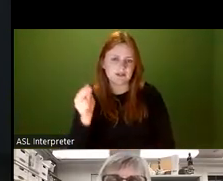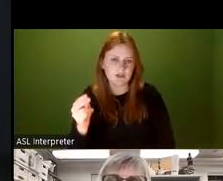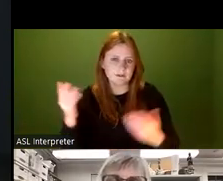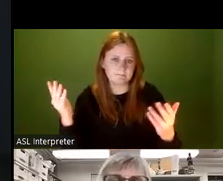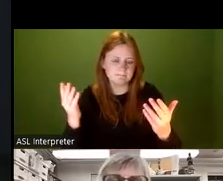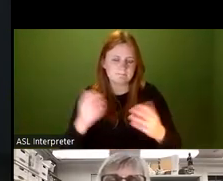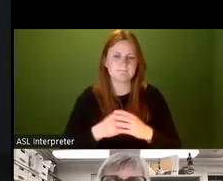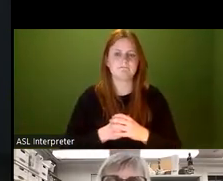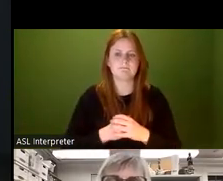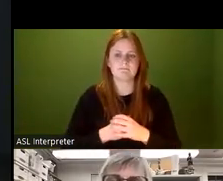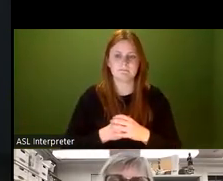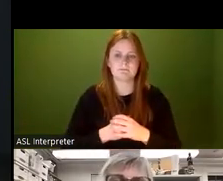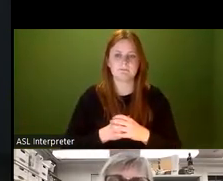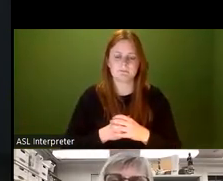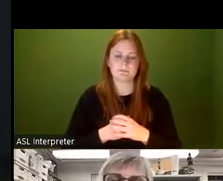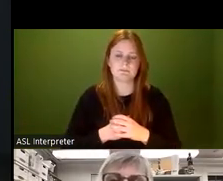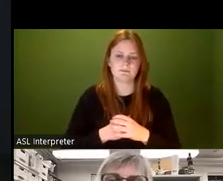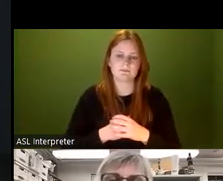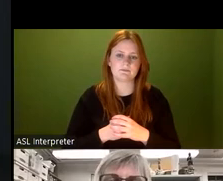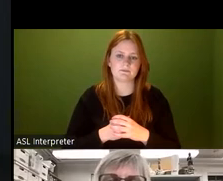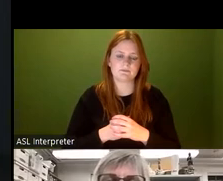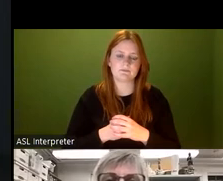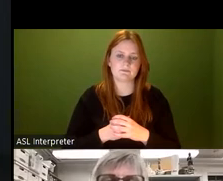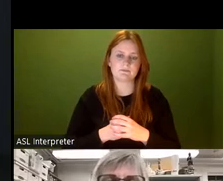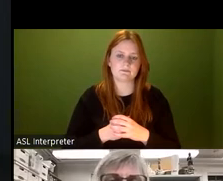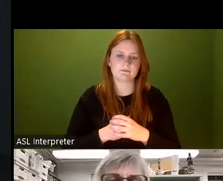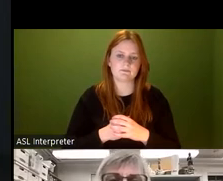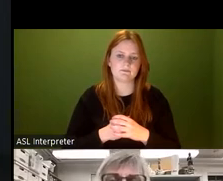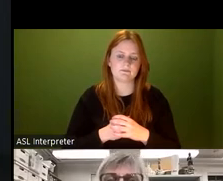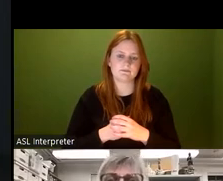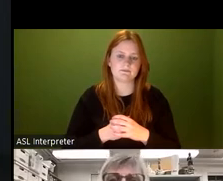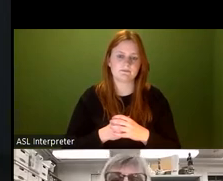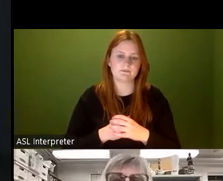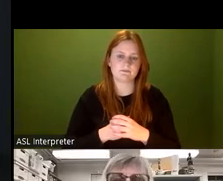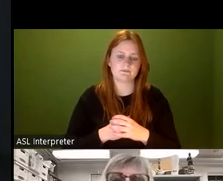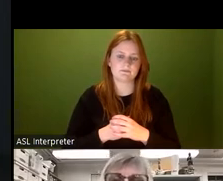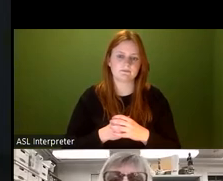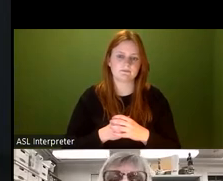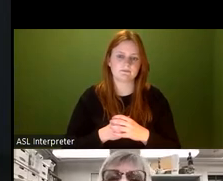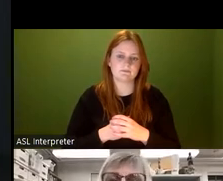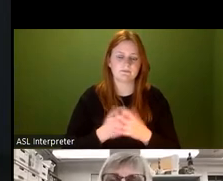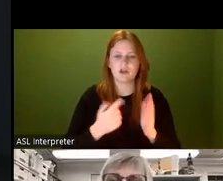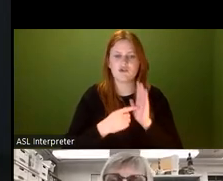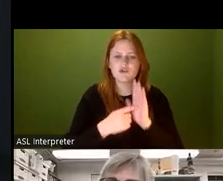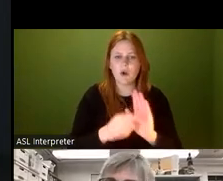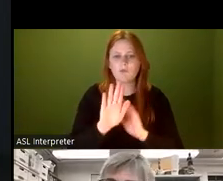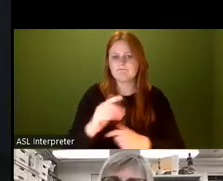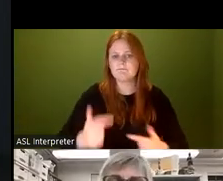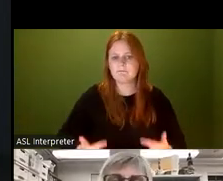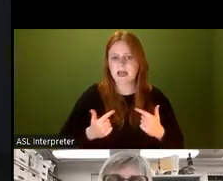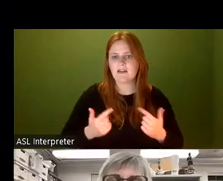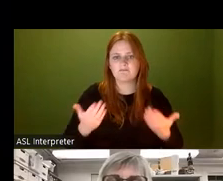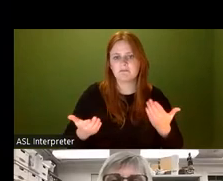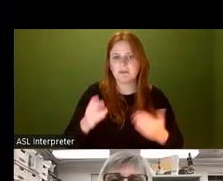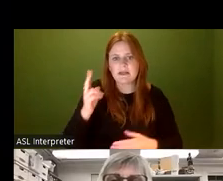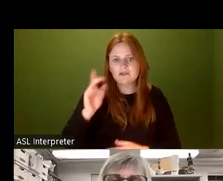and just give it a little bit of what it would have had in the past in its life. And